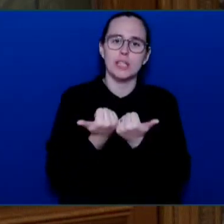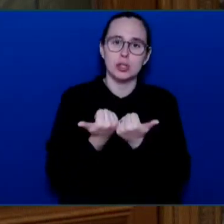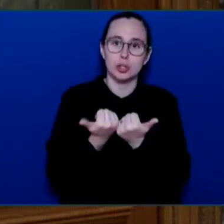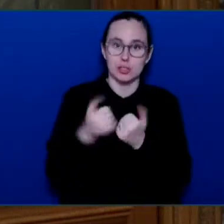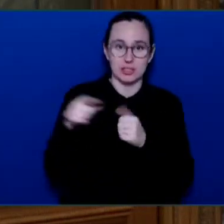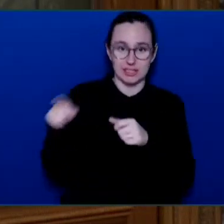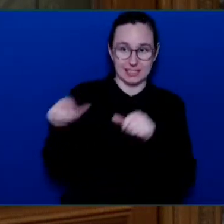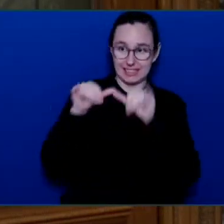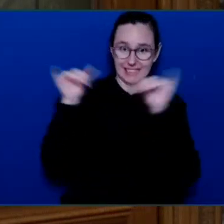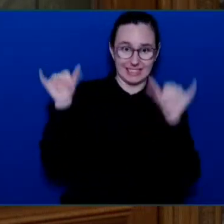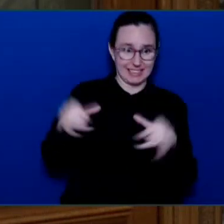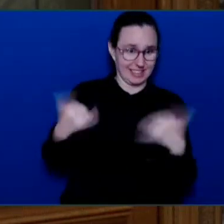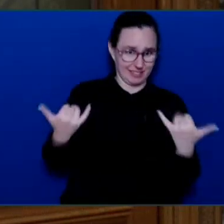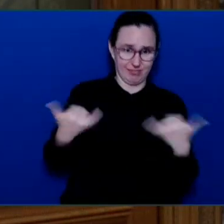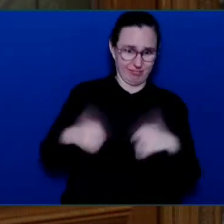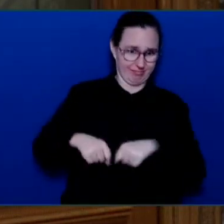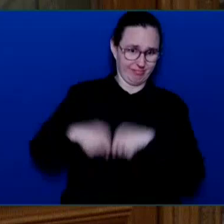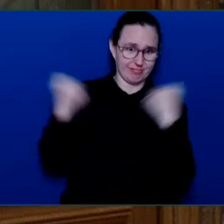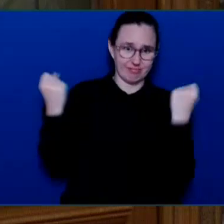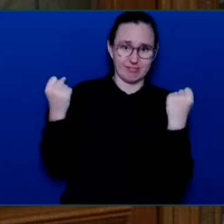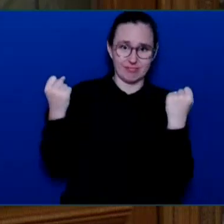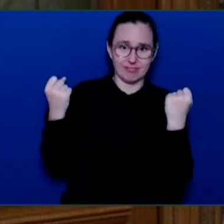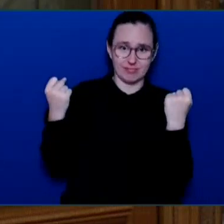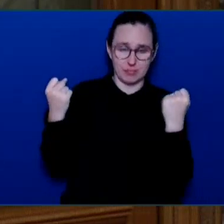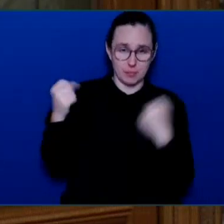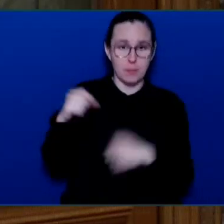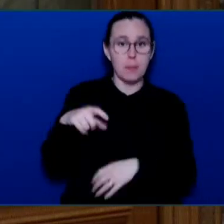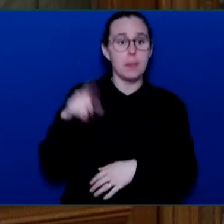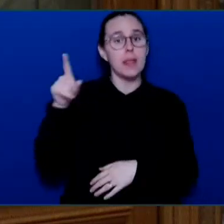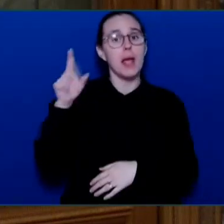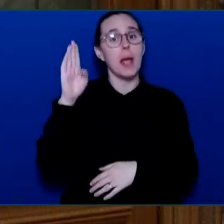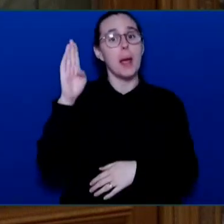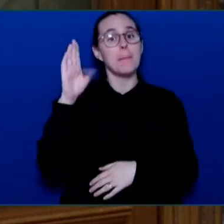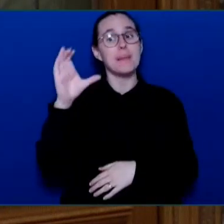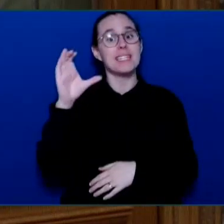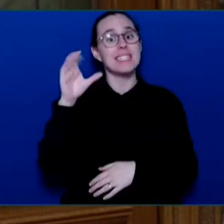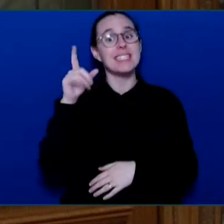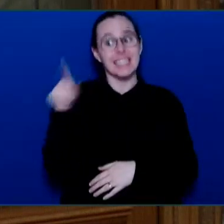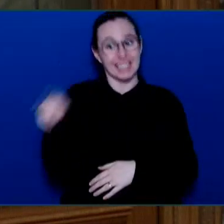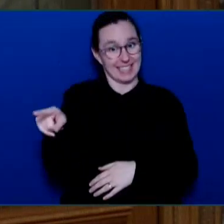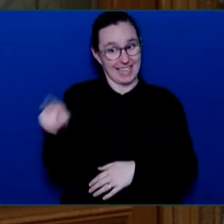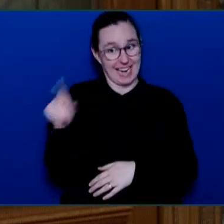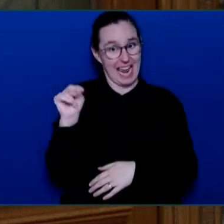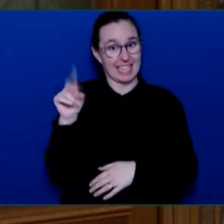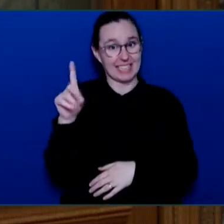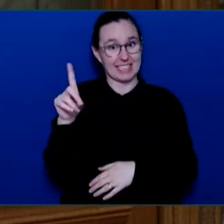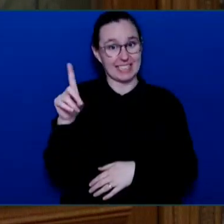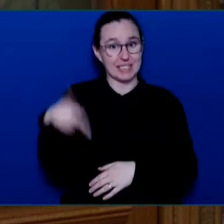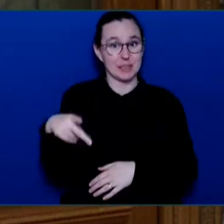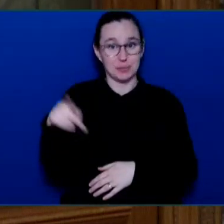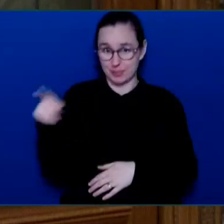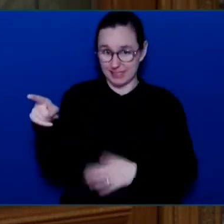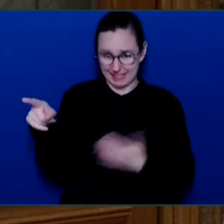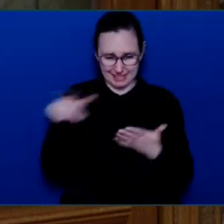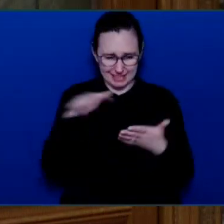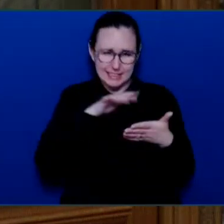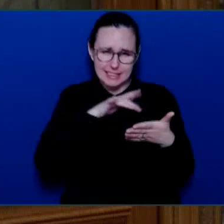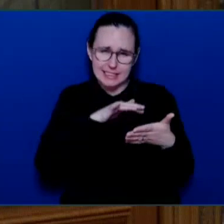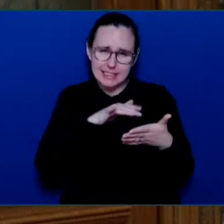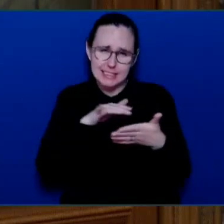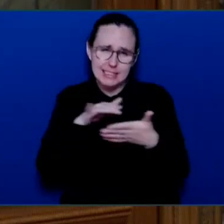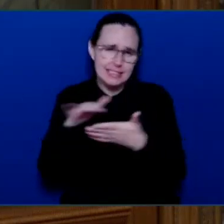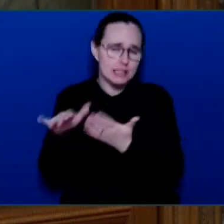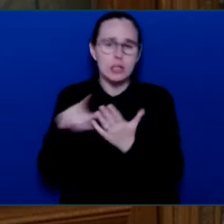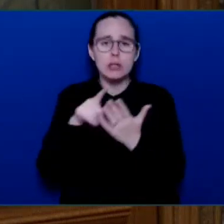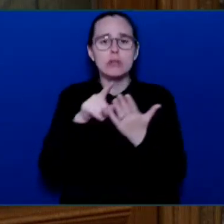The report unavailable. It's clear the Minister of Children and Family Development is totally incapable of the transformational change that